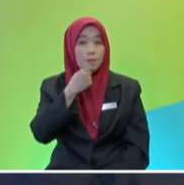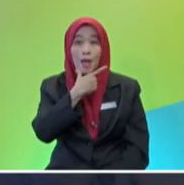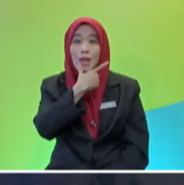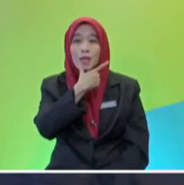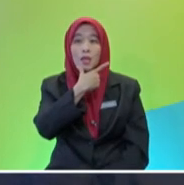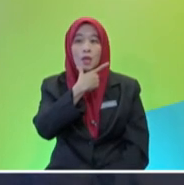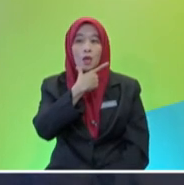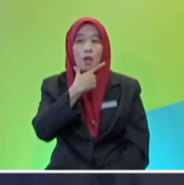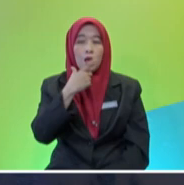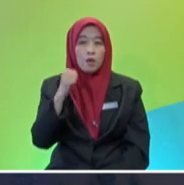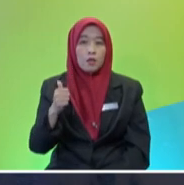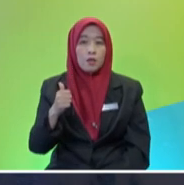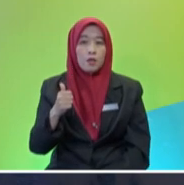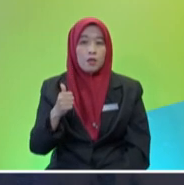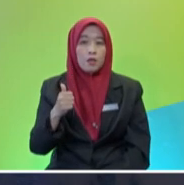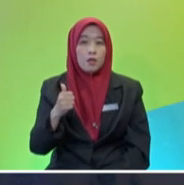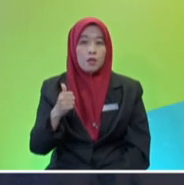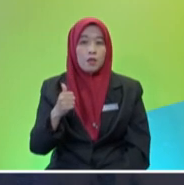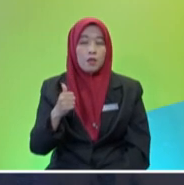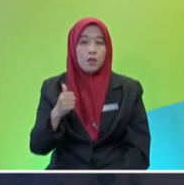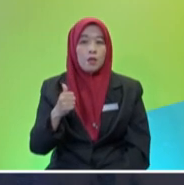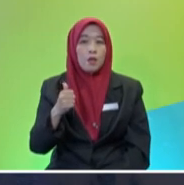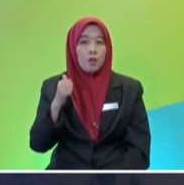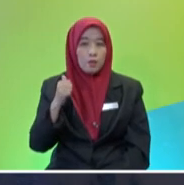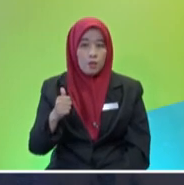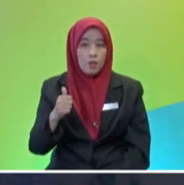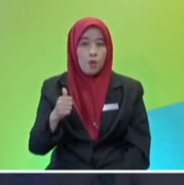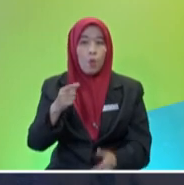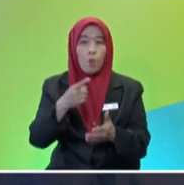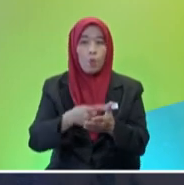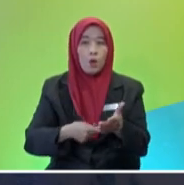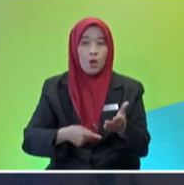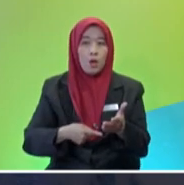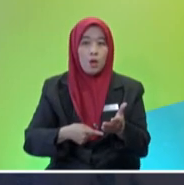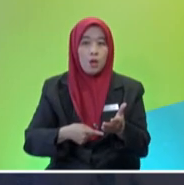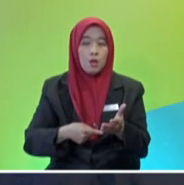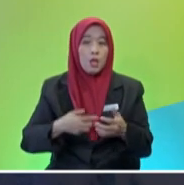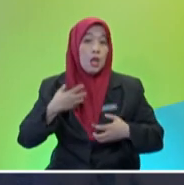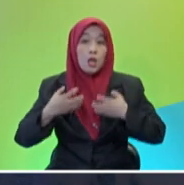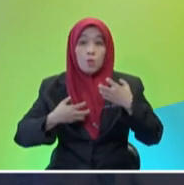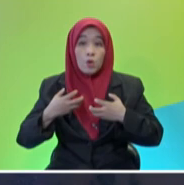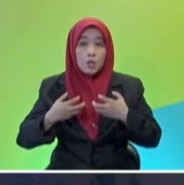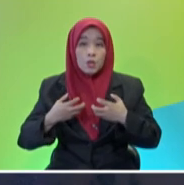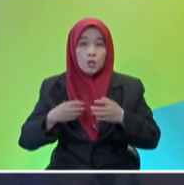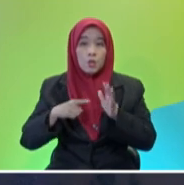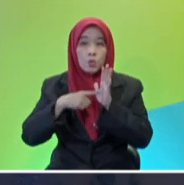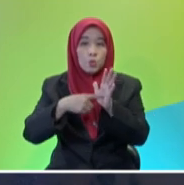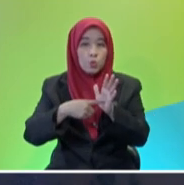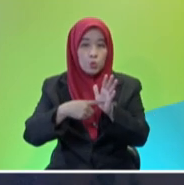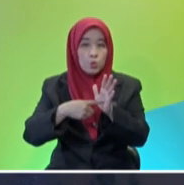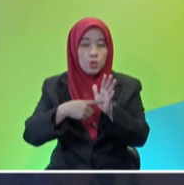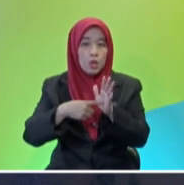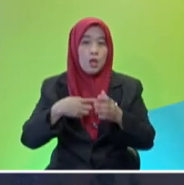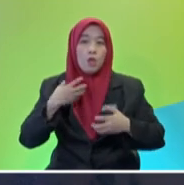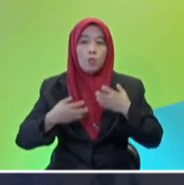Aha. Uh-huh. Okay. Okay. So, what emotion does that show? I think the